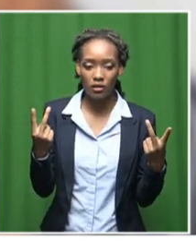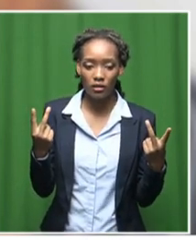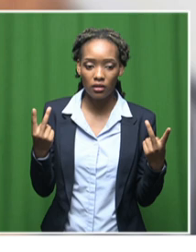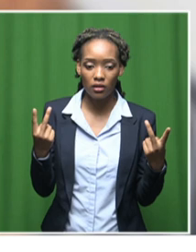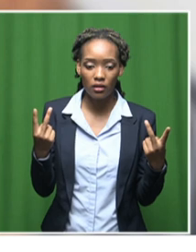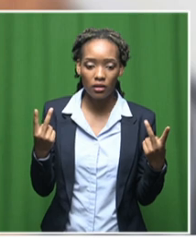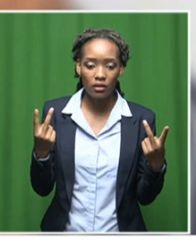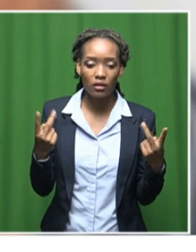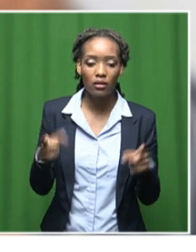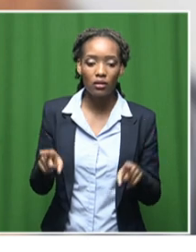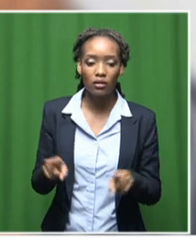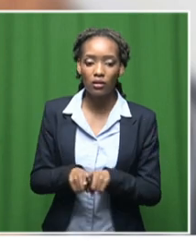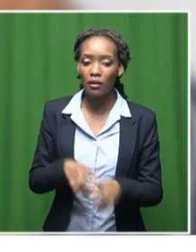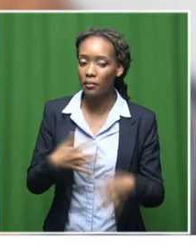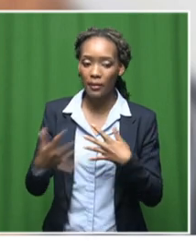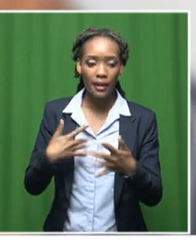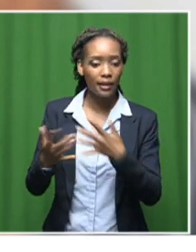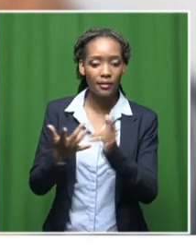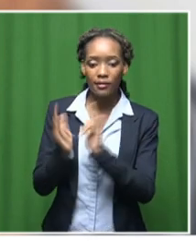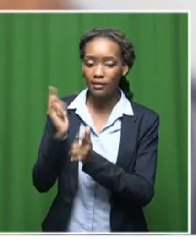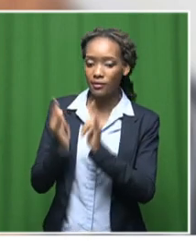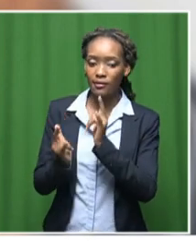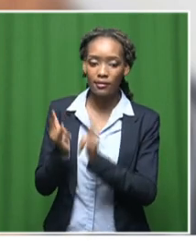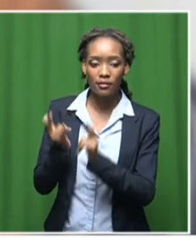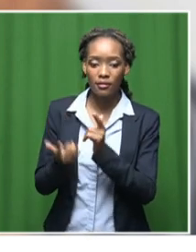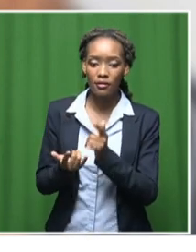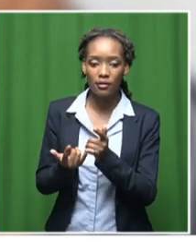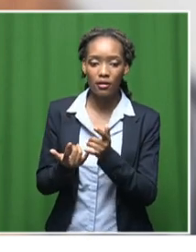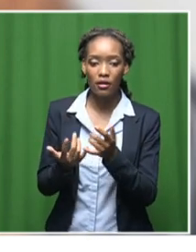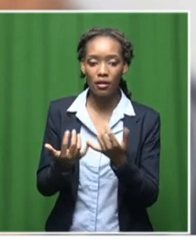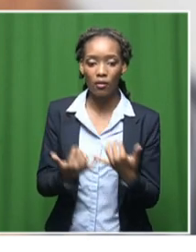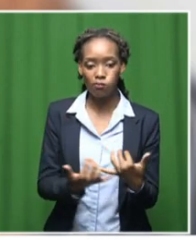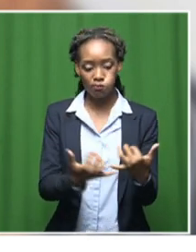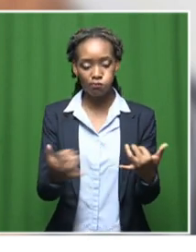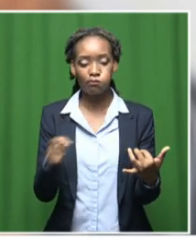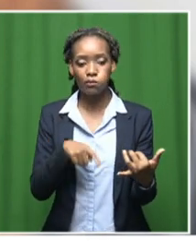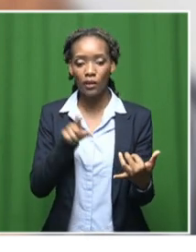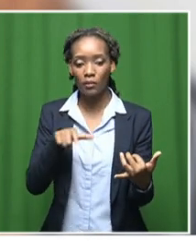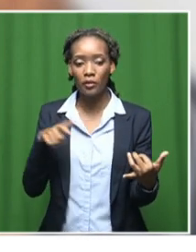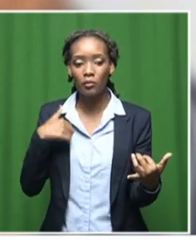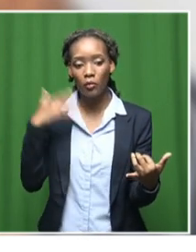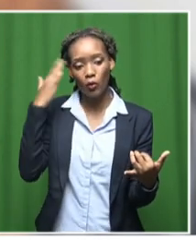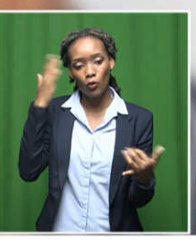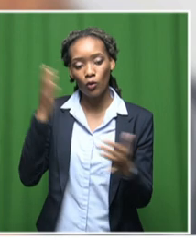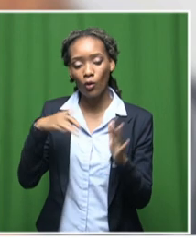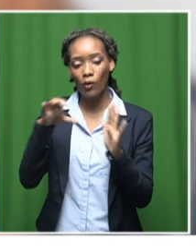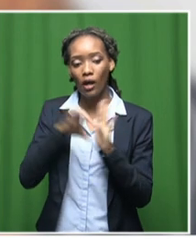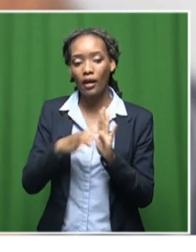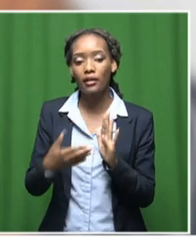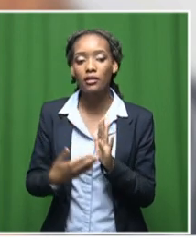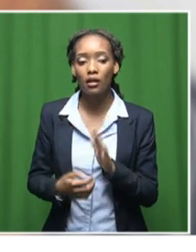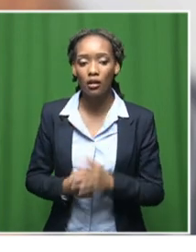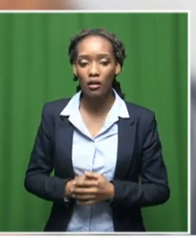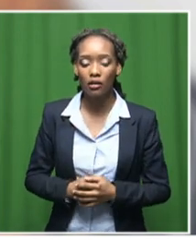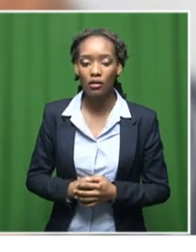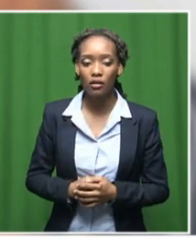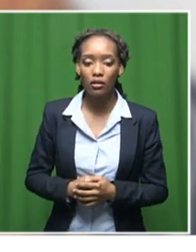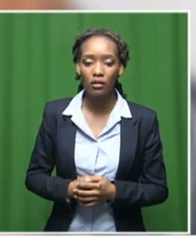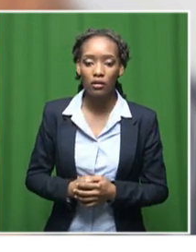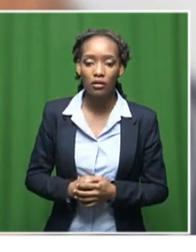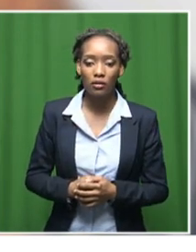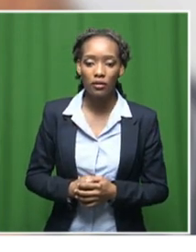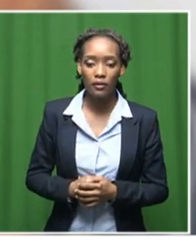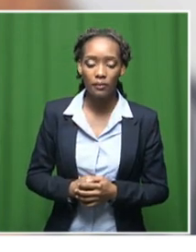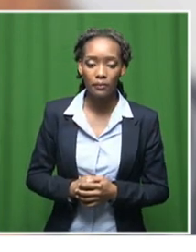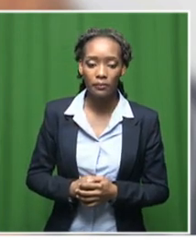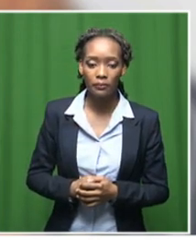city where you perform this play, but it's in front of people that knows its people. So you're nervous at the same time, but also you know what